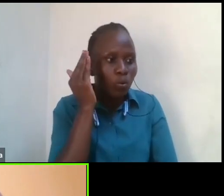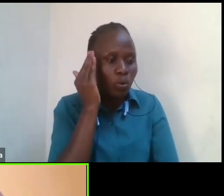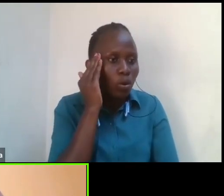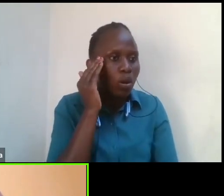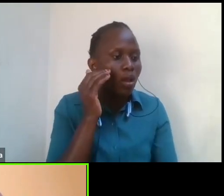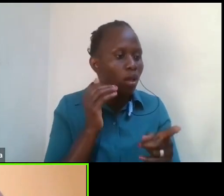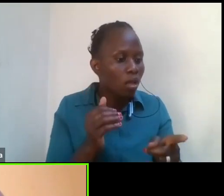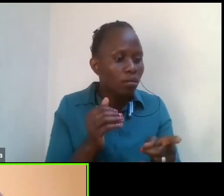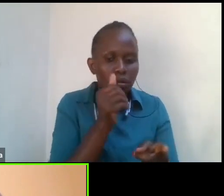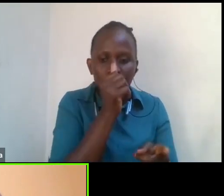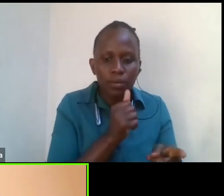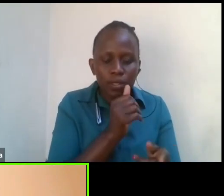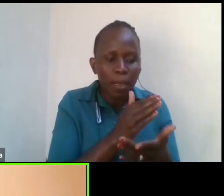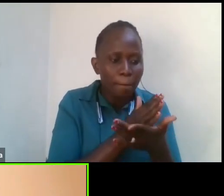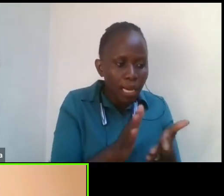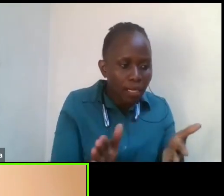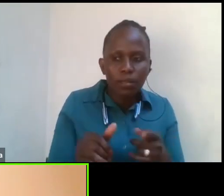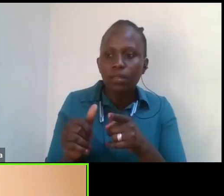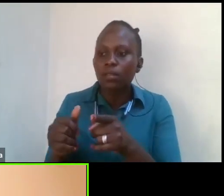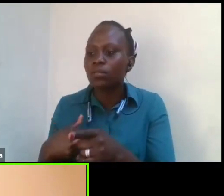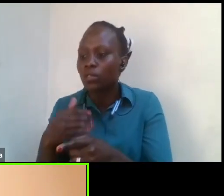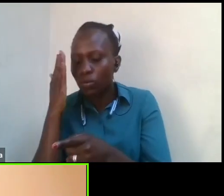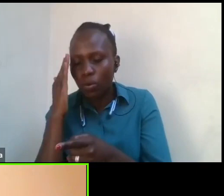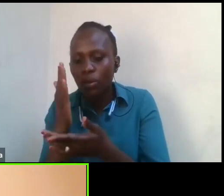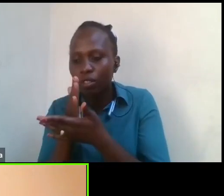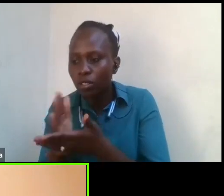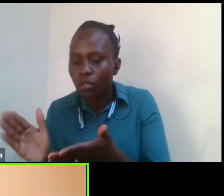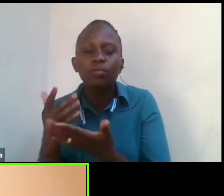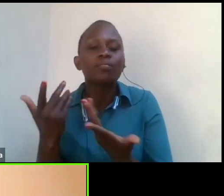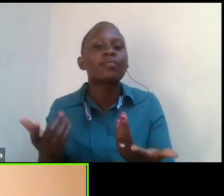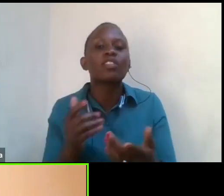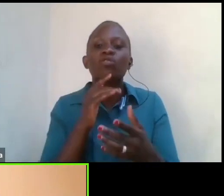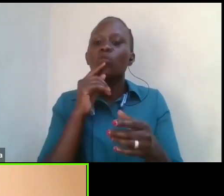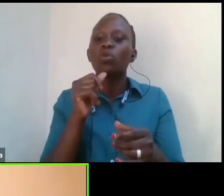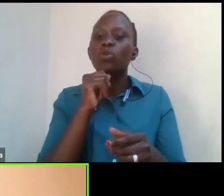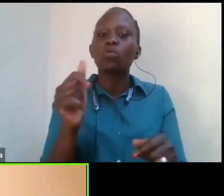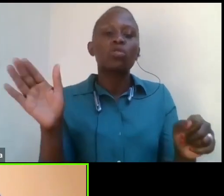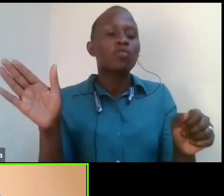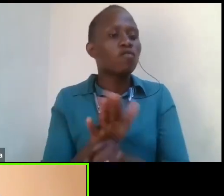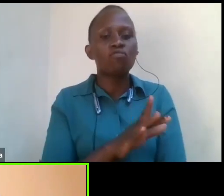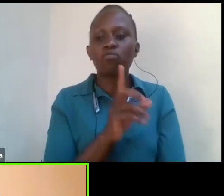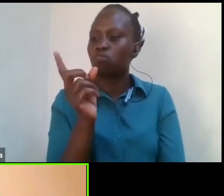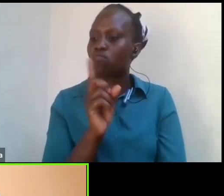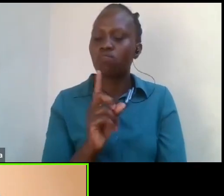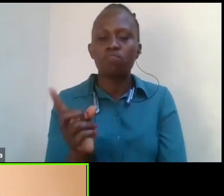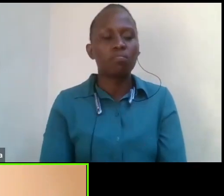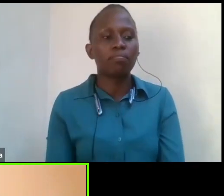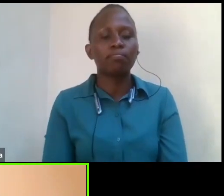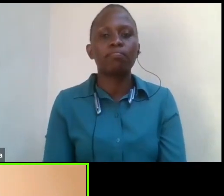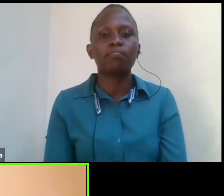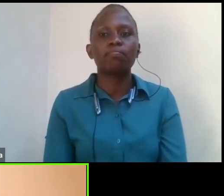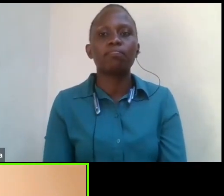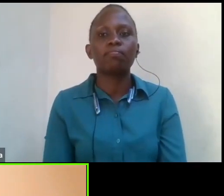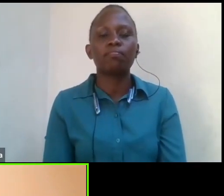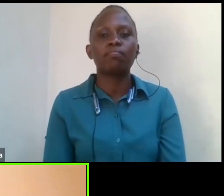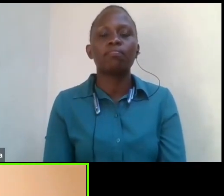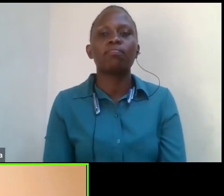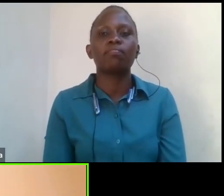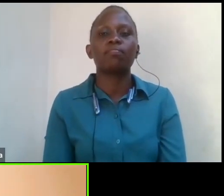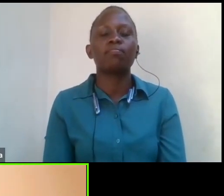the secret, another one a chunk of the secret. They will never have the full kind of like a formulation to their knowledge.